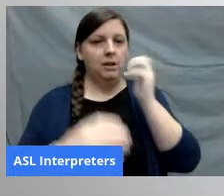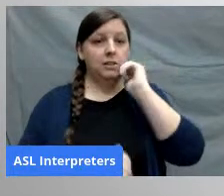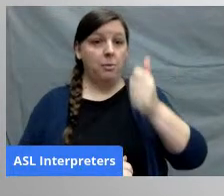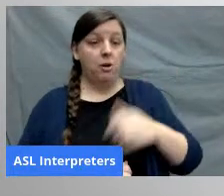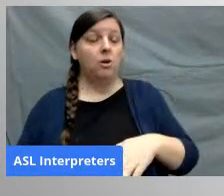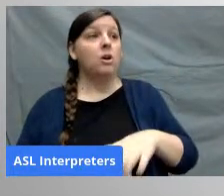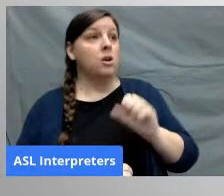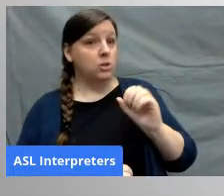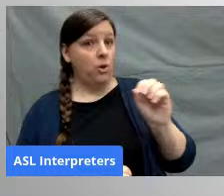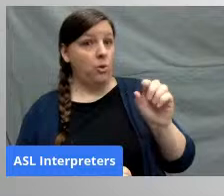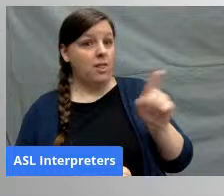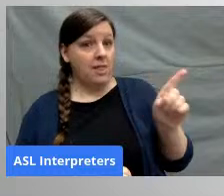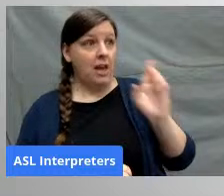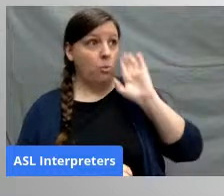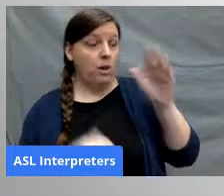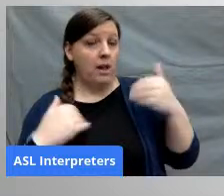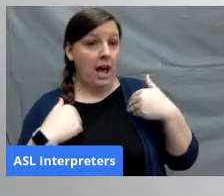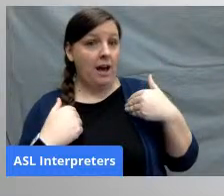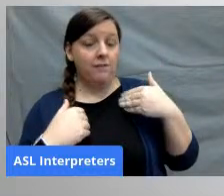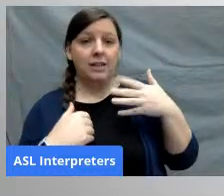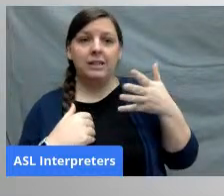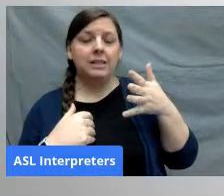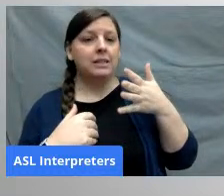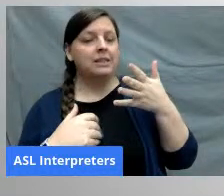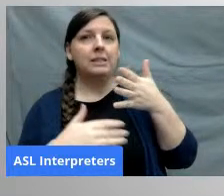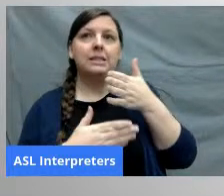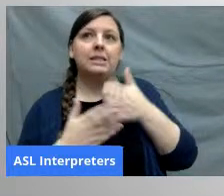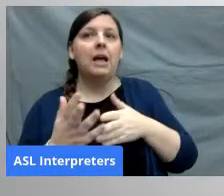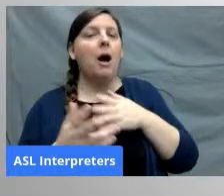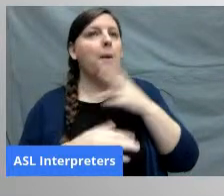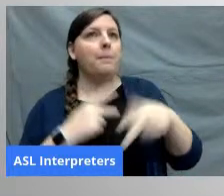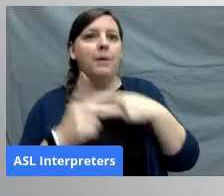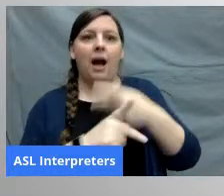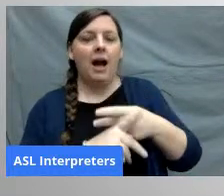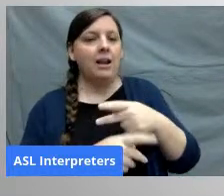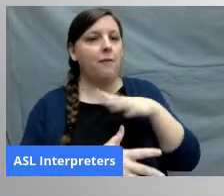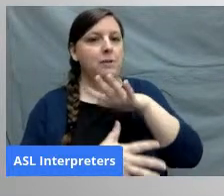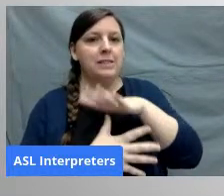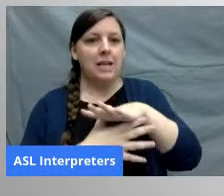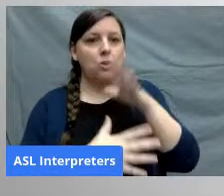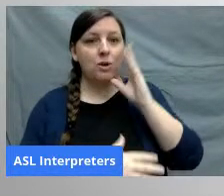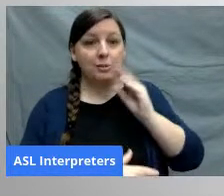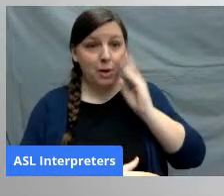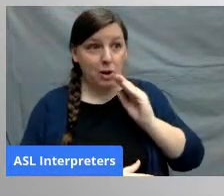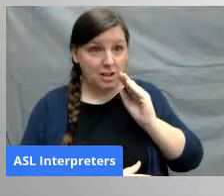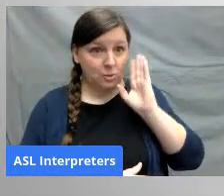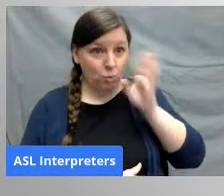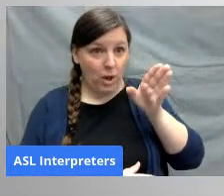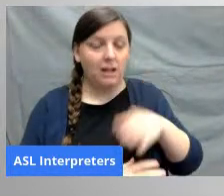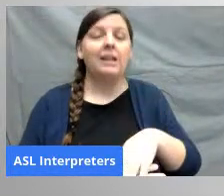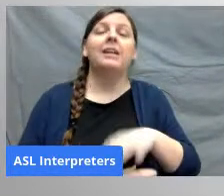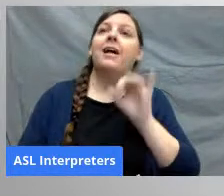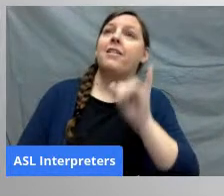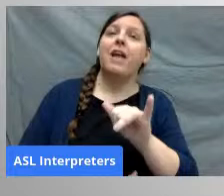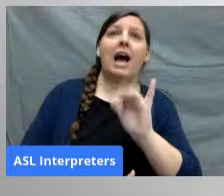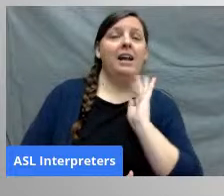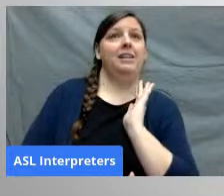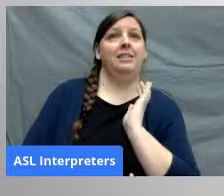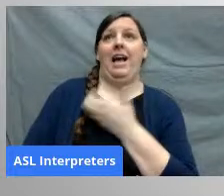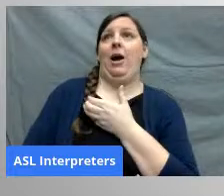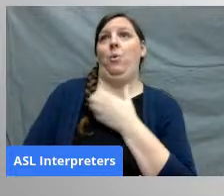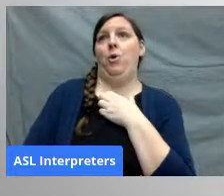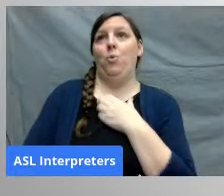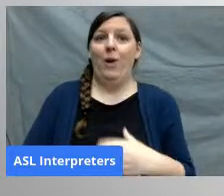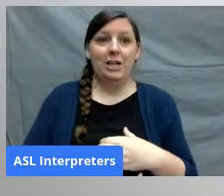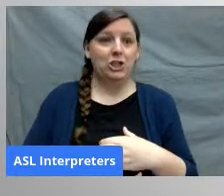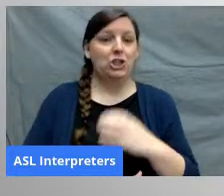our wish, our hope, our prayer that our that our high school seniors and high school